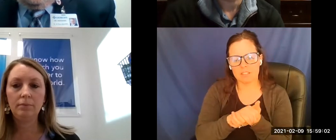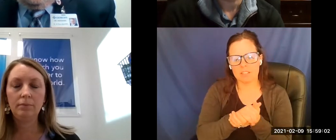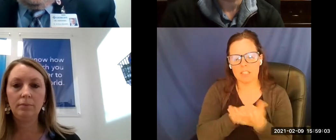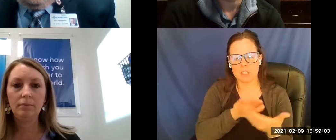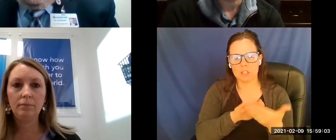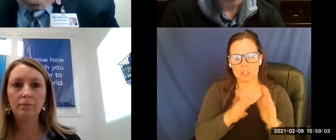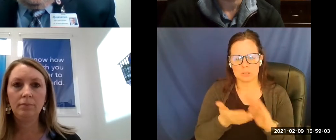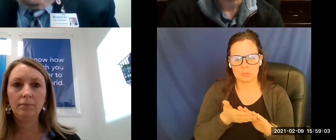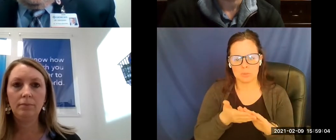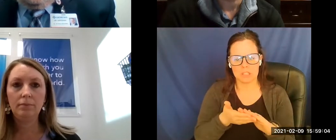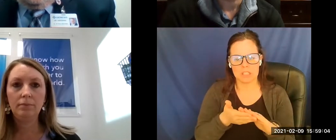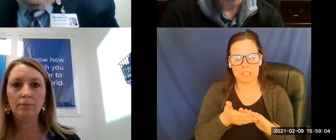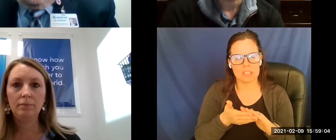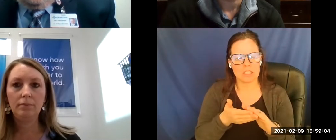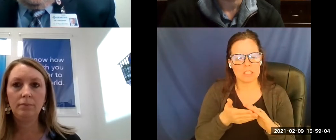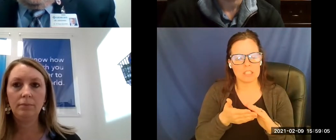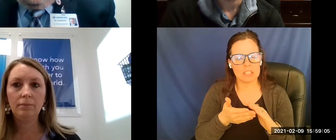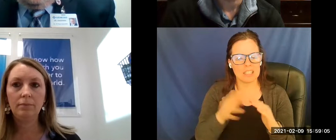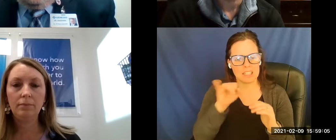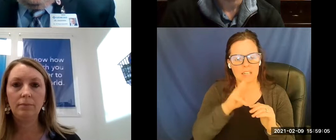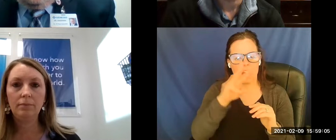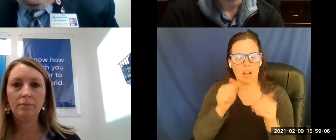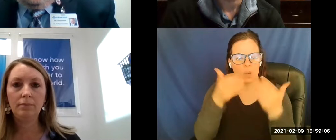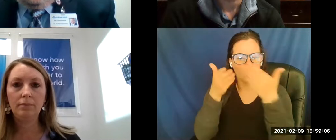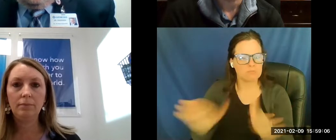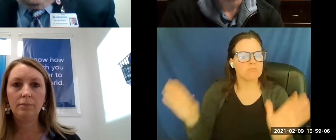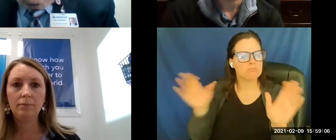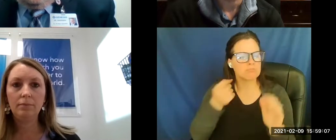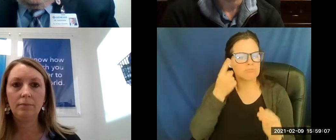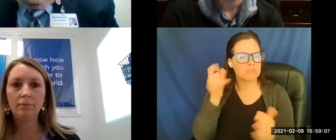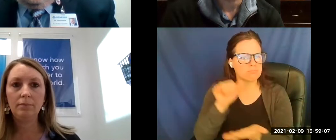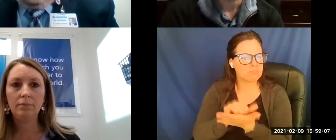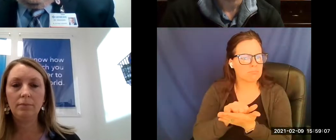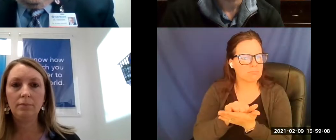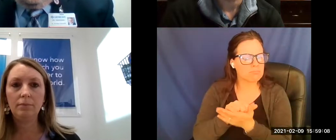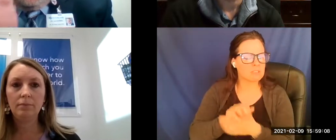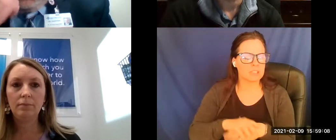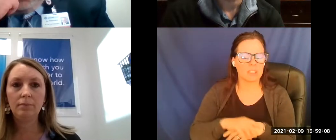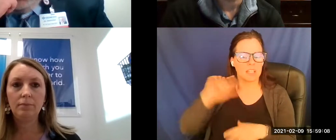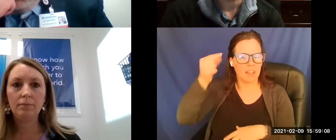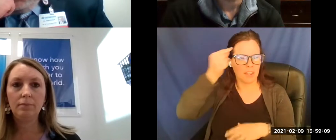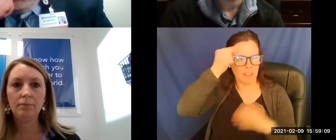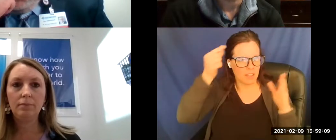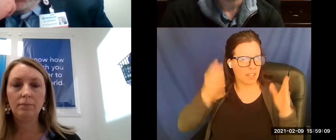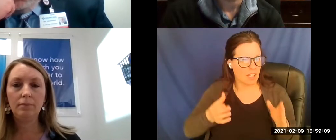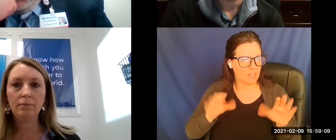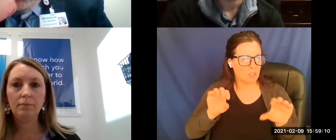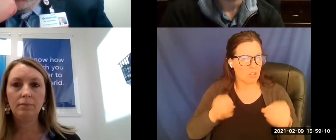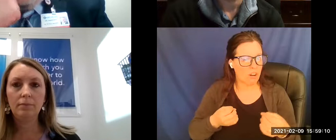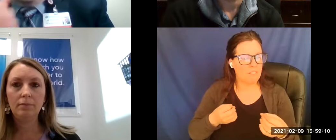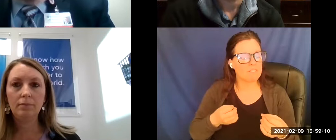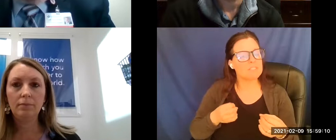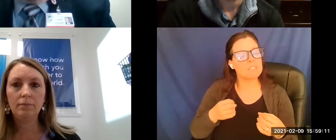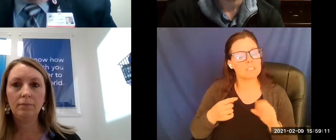in the Quad Cities and Iowa at large understands that now. The governor's office indicated they still